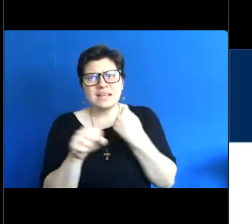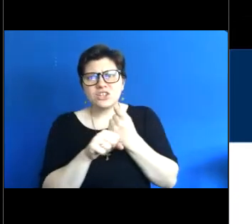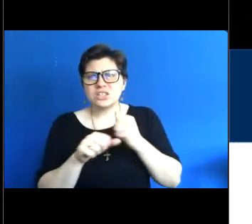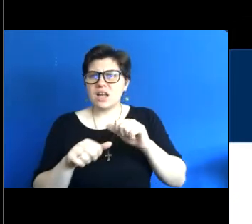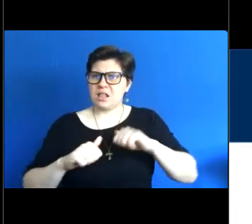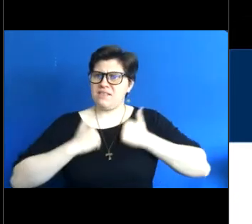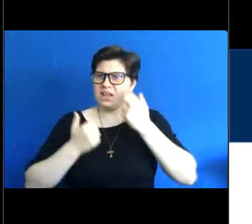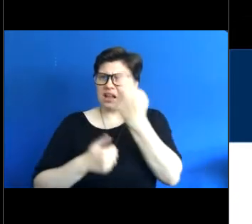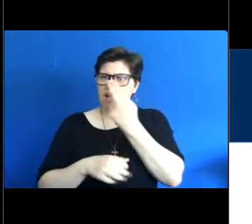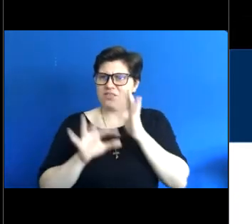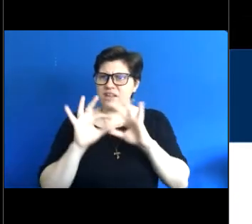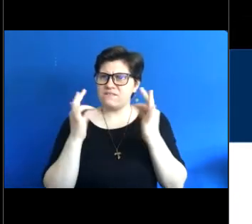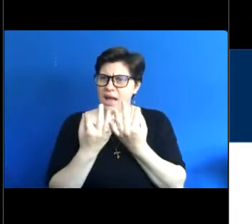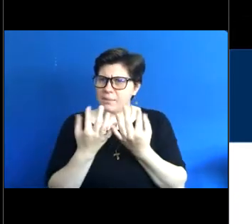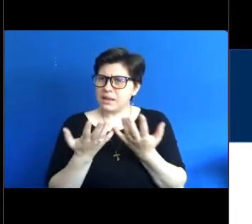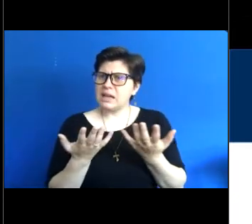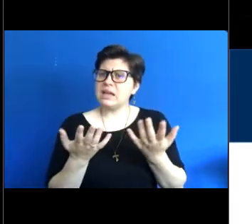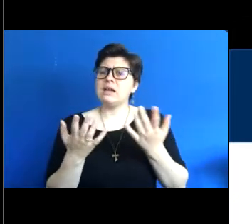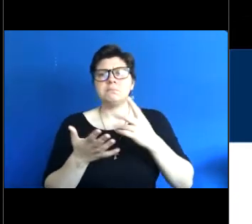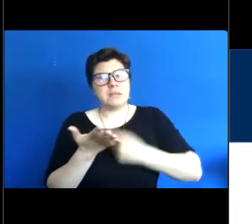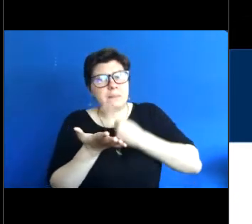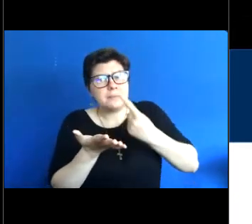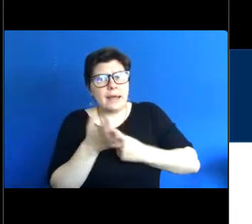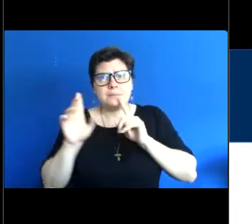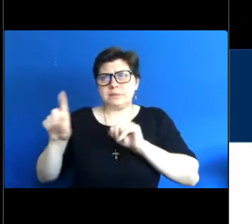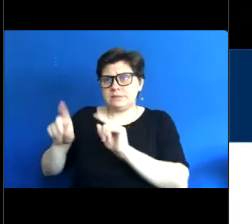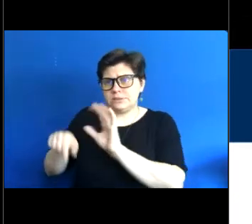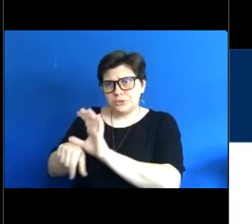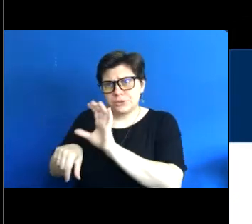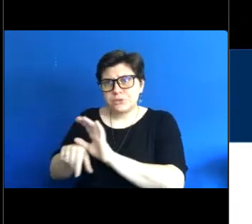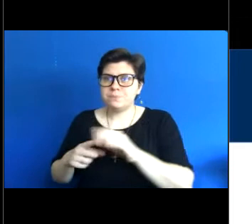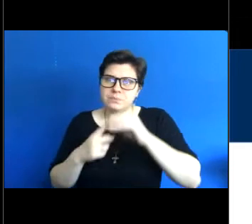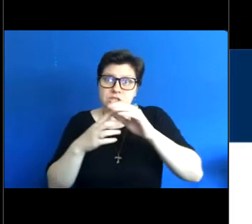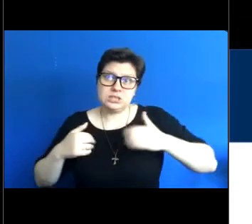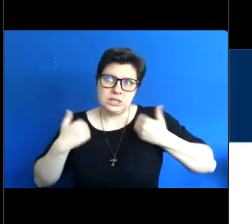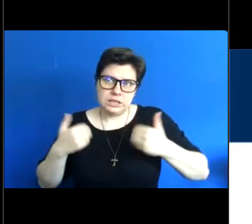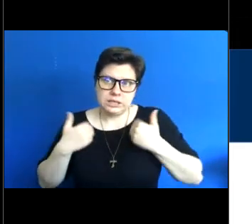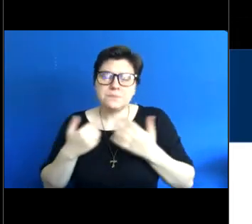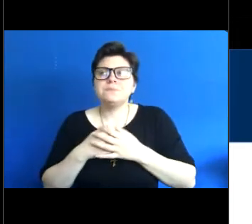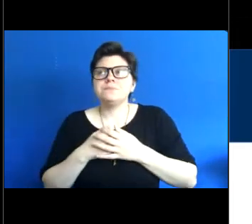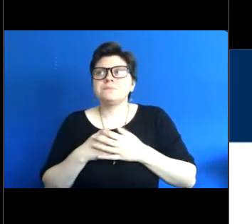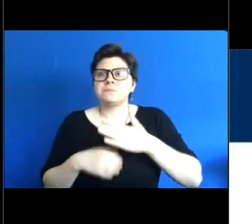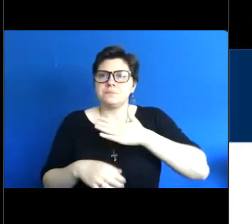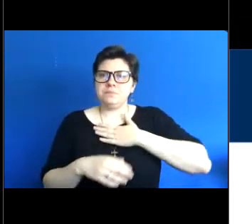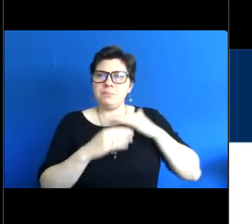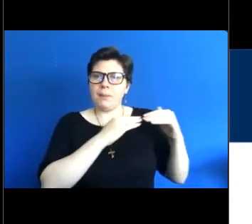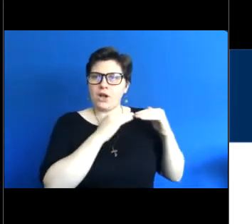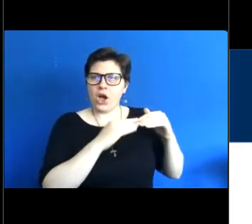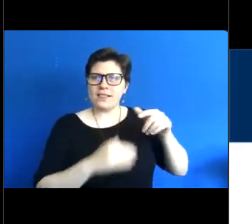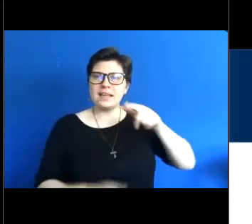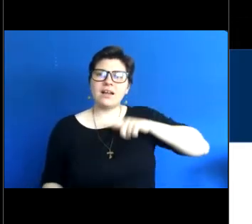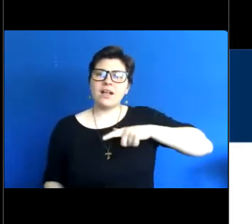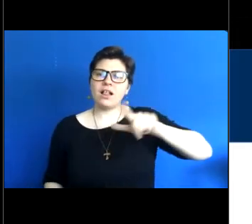family, right? And sometimes attending church, especially when she was young. And my colleague, Laureen,